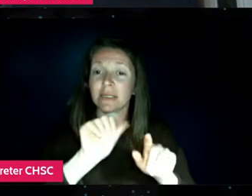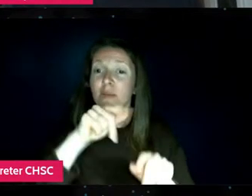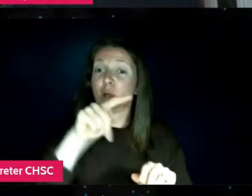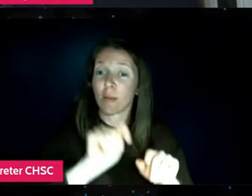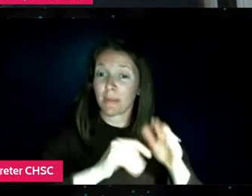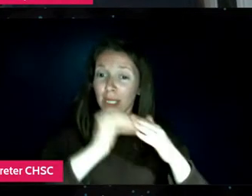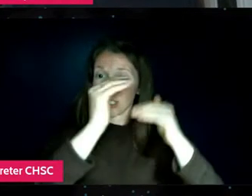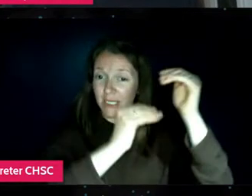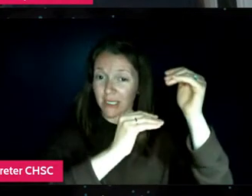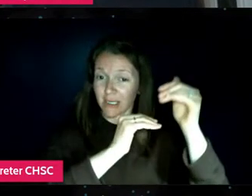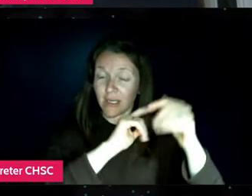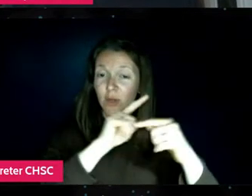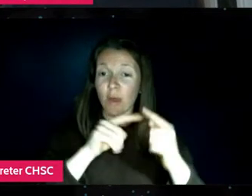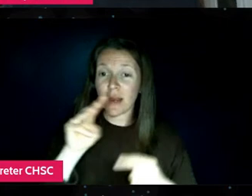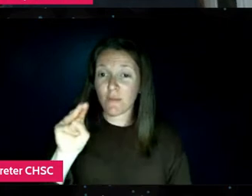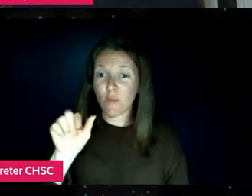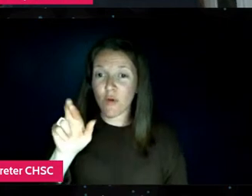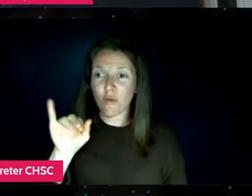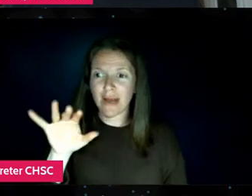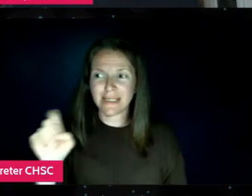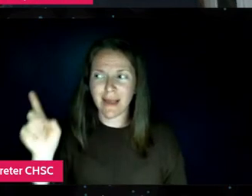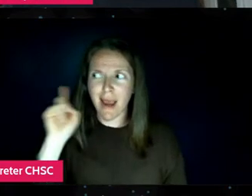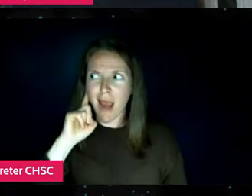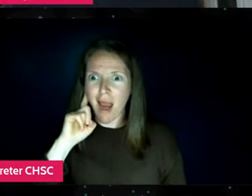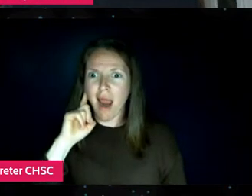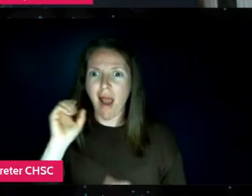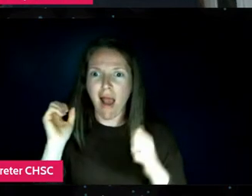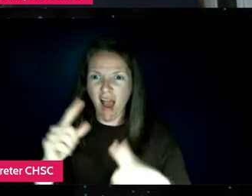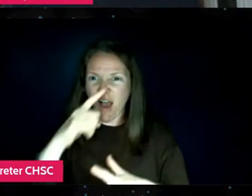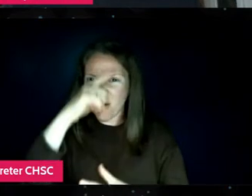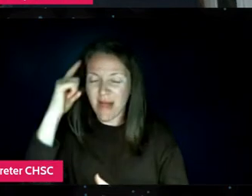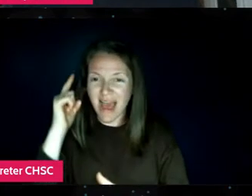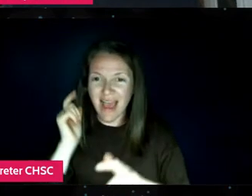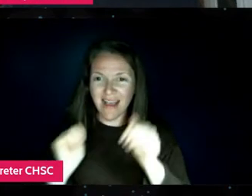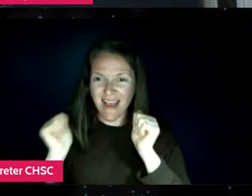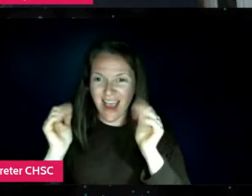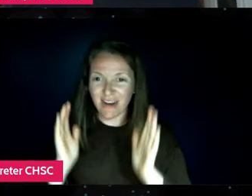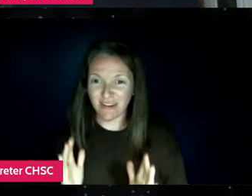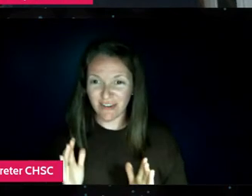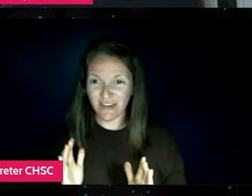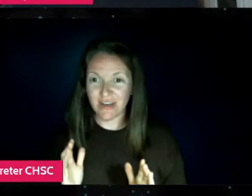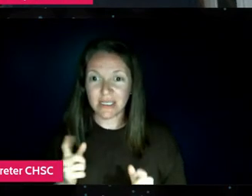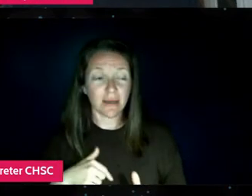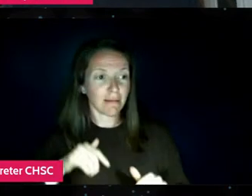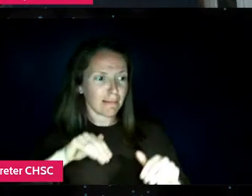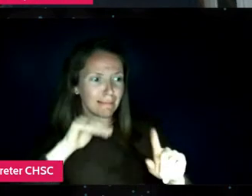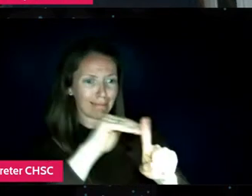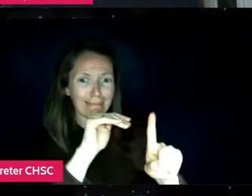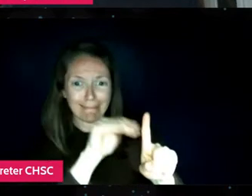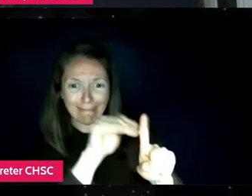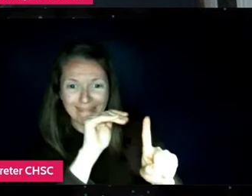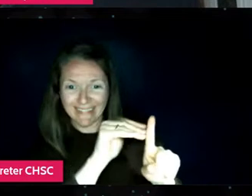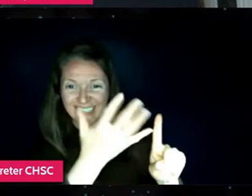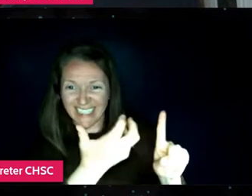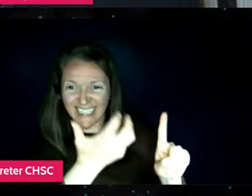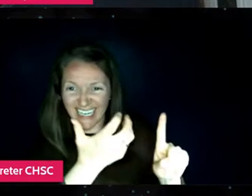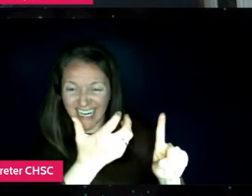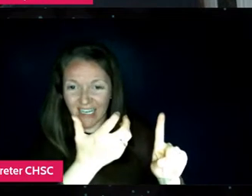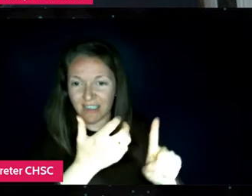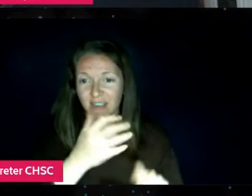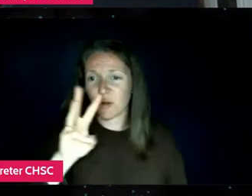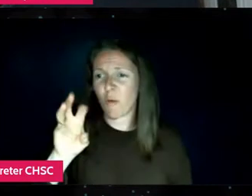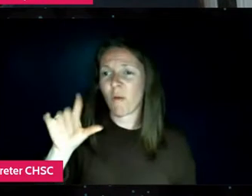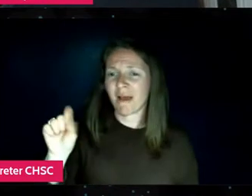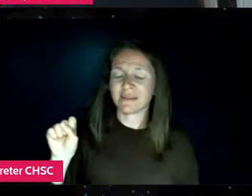And as soon as Maurice hears about the all-Black production that Welles is putting on, he presses him about a role, and Welles